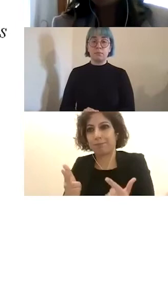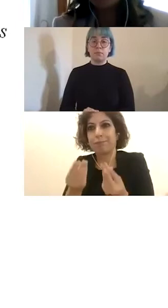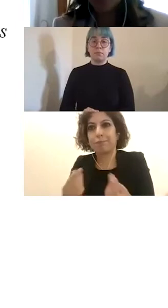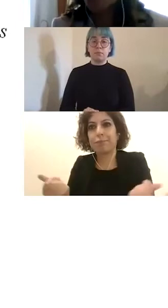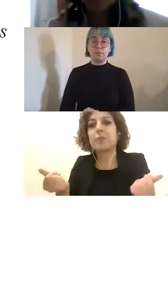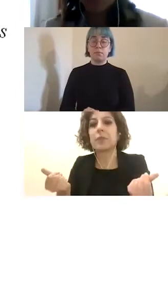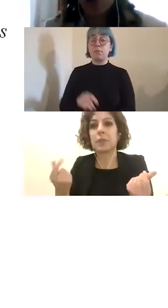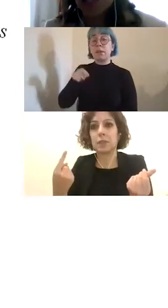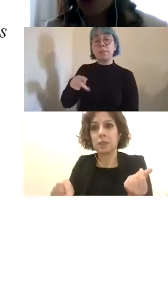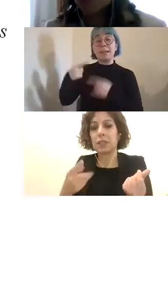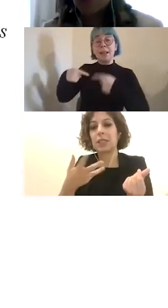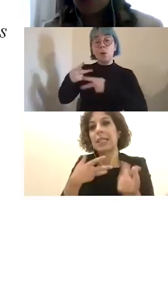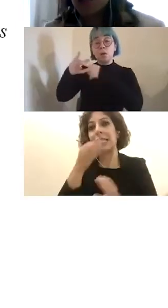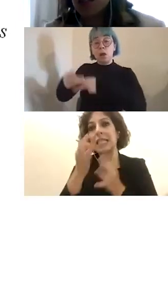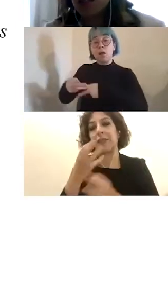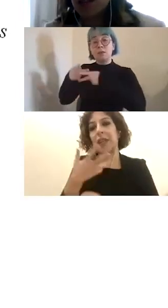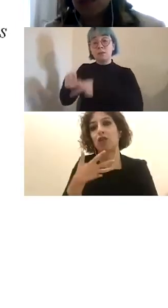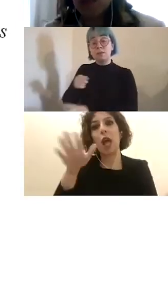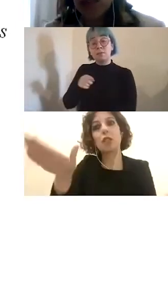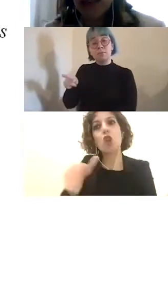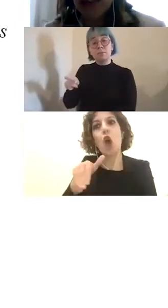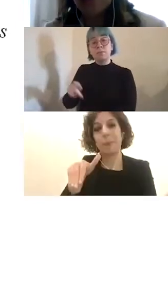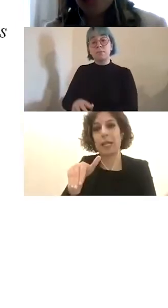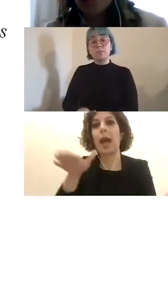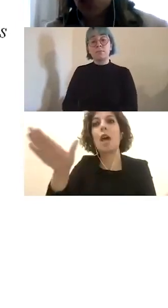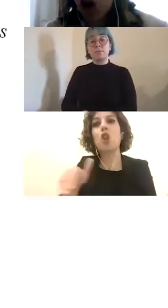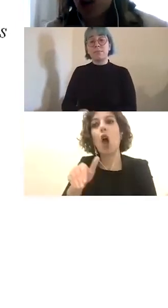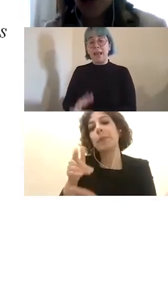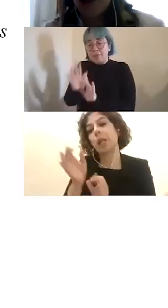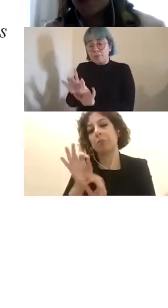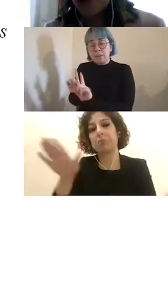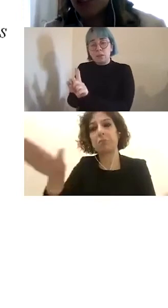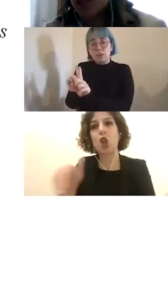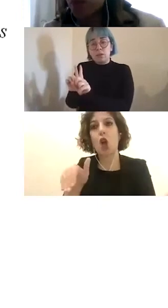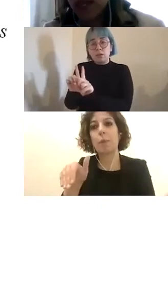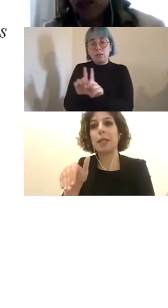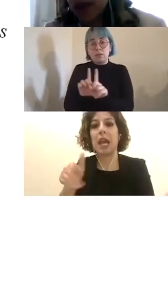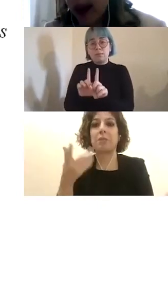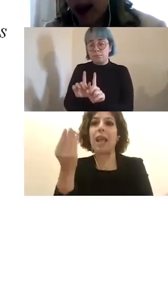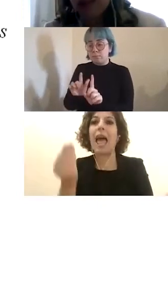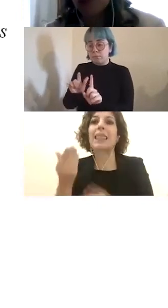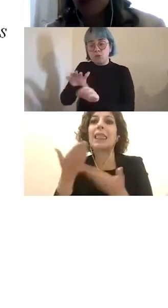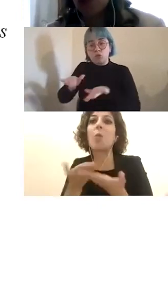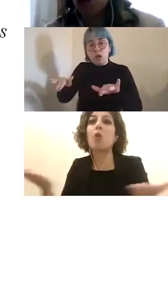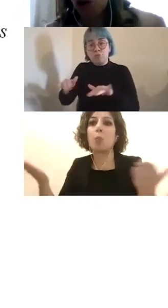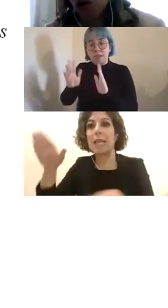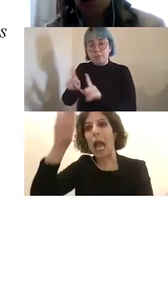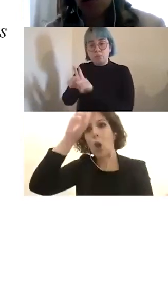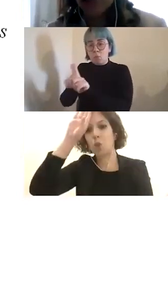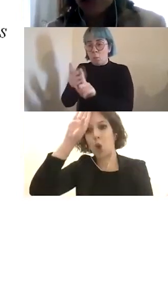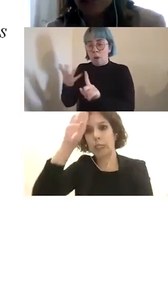legal guardians who have to be close to where the child